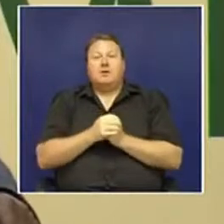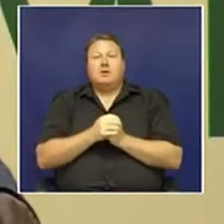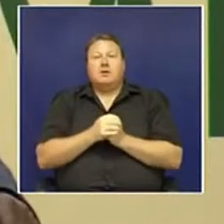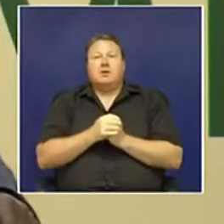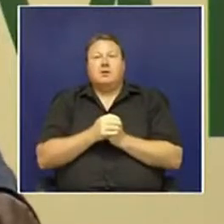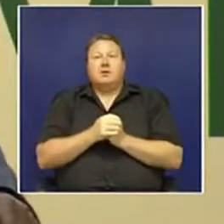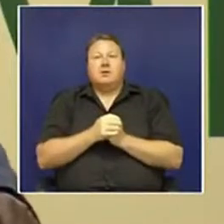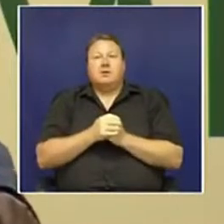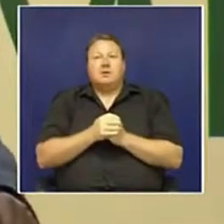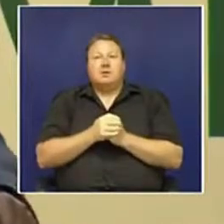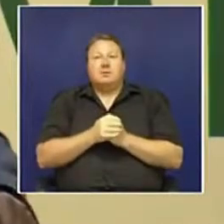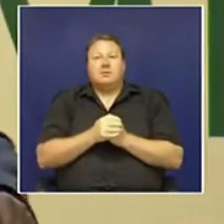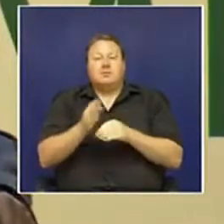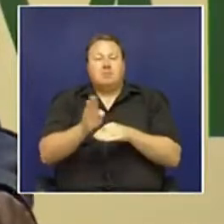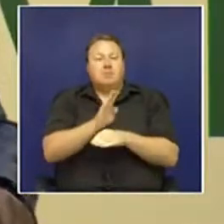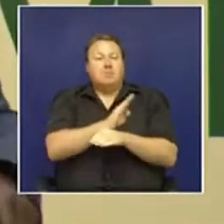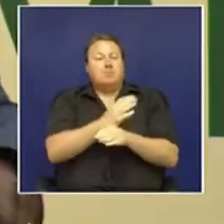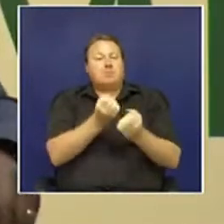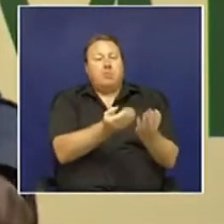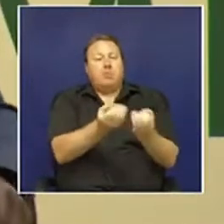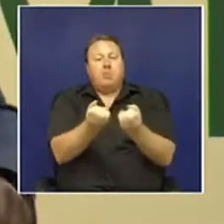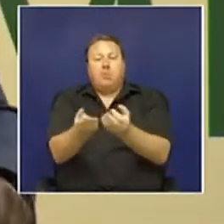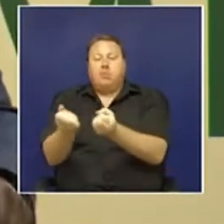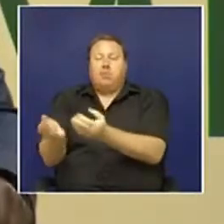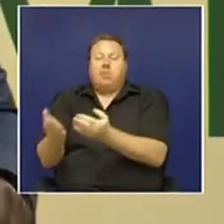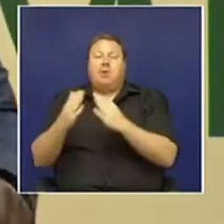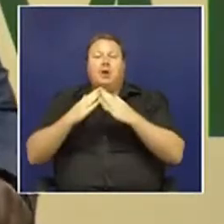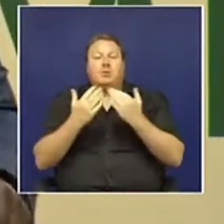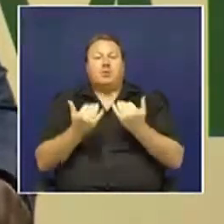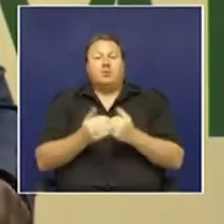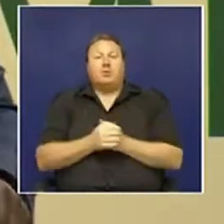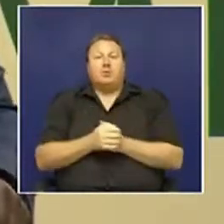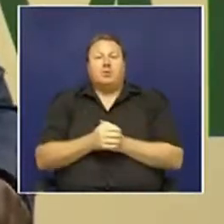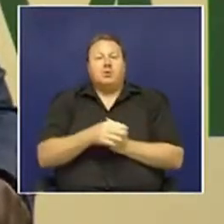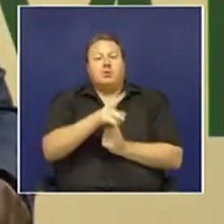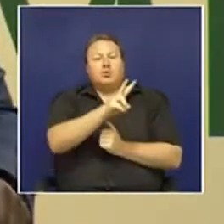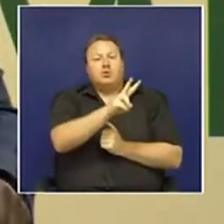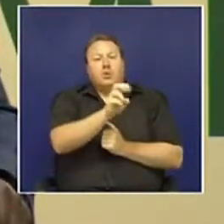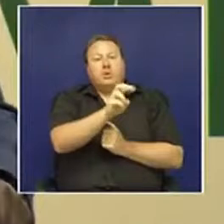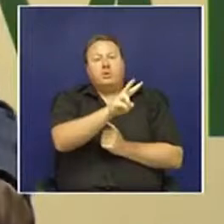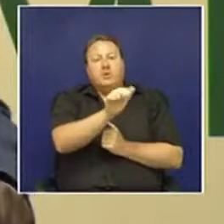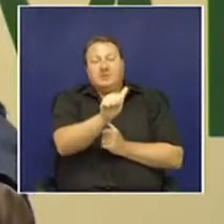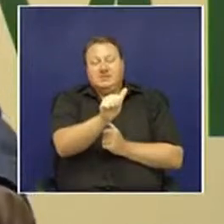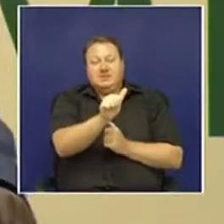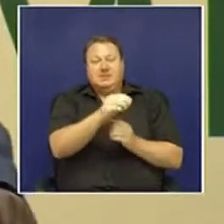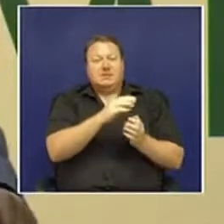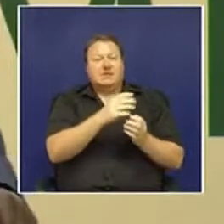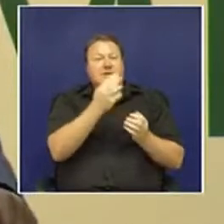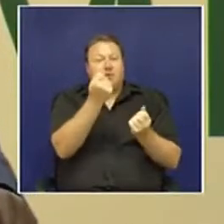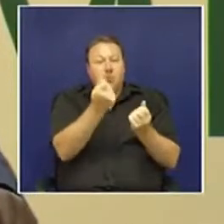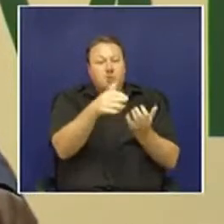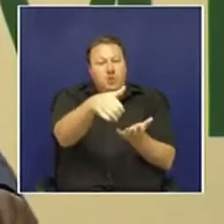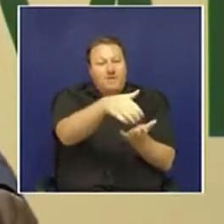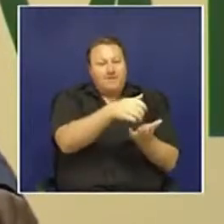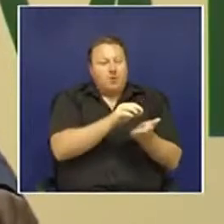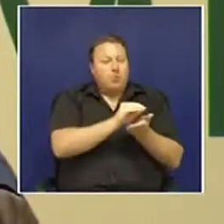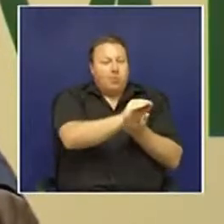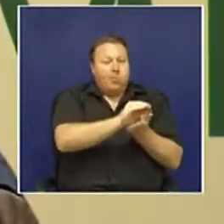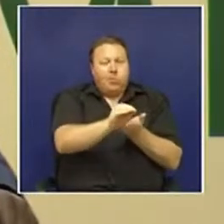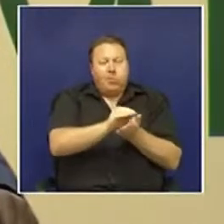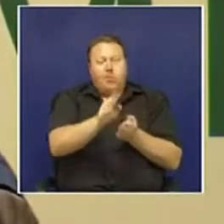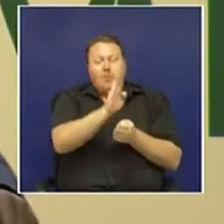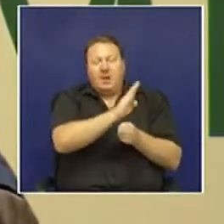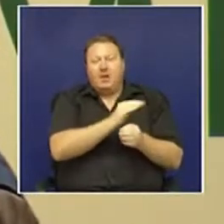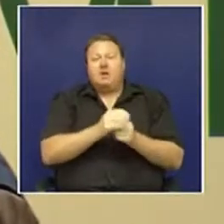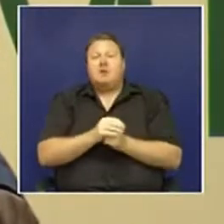this House: the 2026 Division of Revenue Bill, the 2026 Appropriation